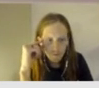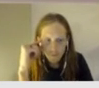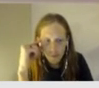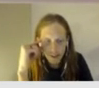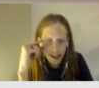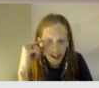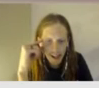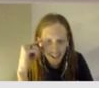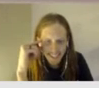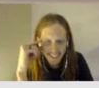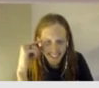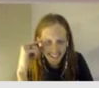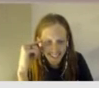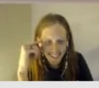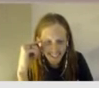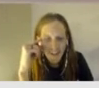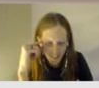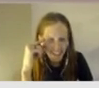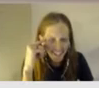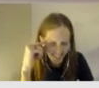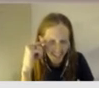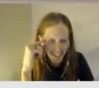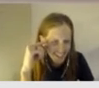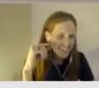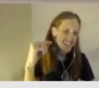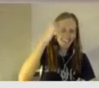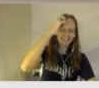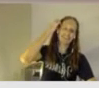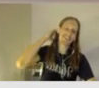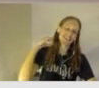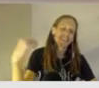to pay their bills, end up, you know, working at camera shops sometimes. And, right. But